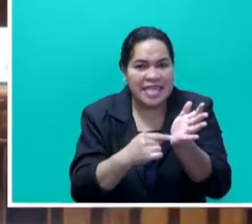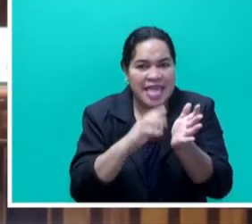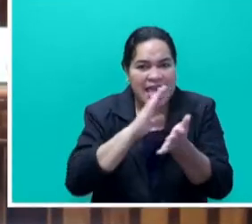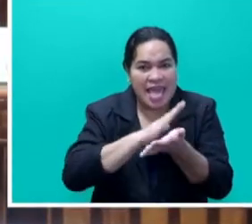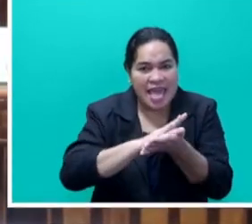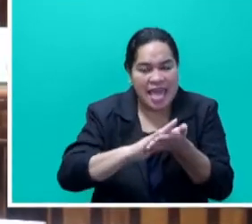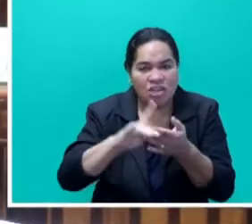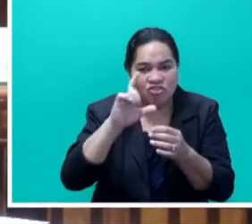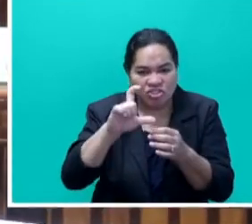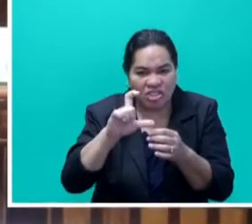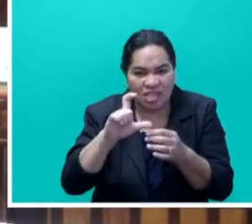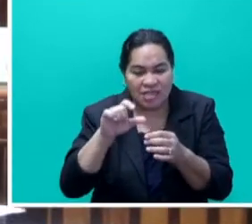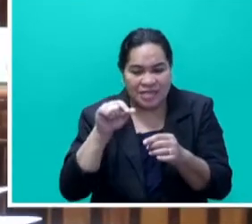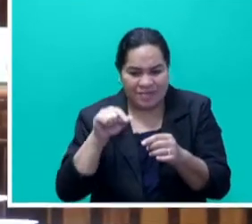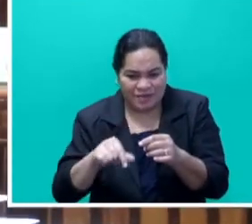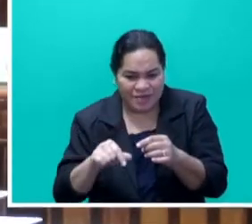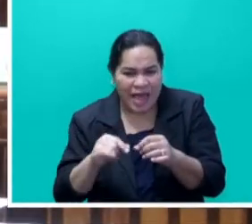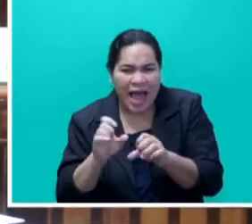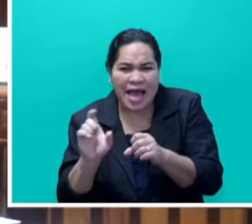or